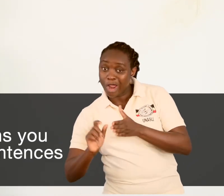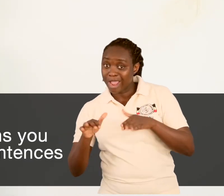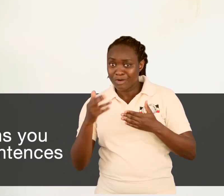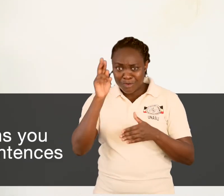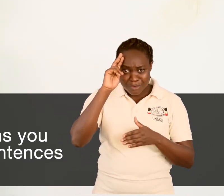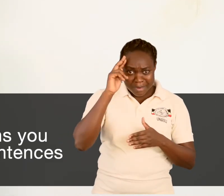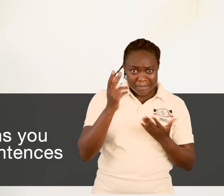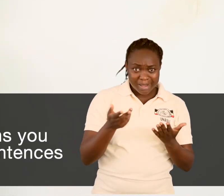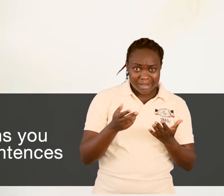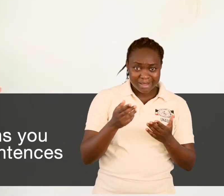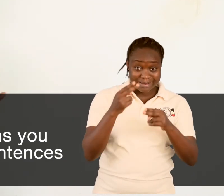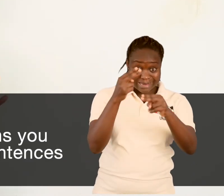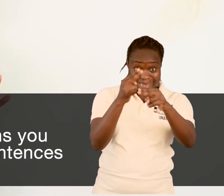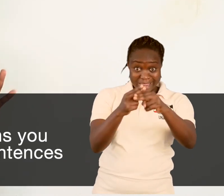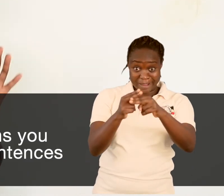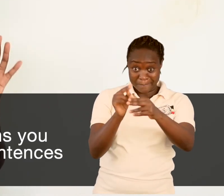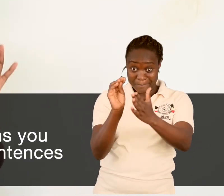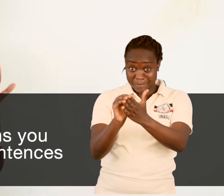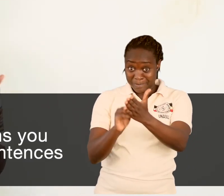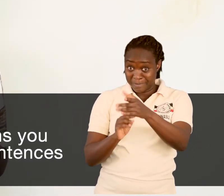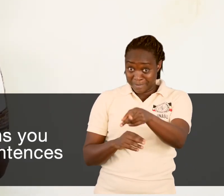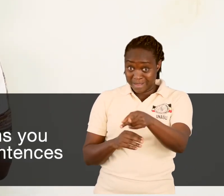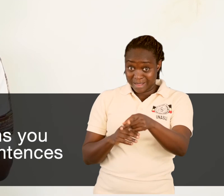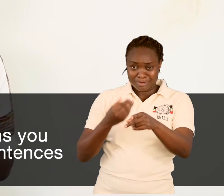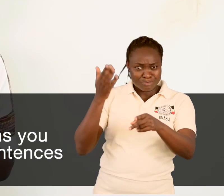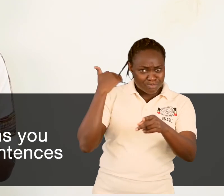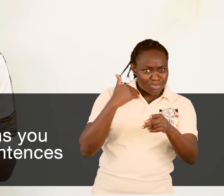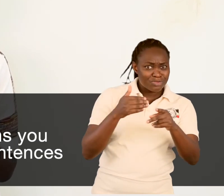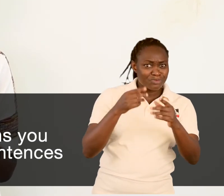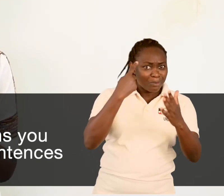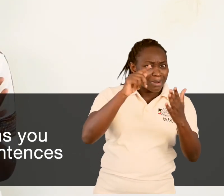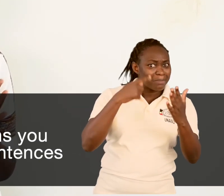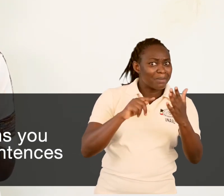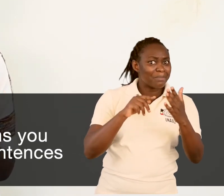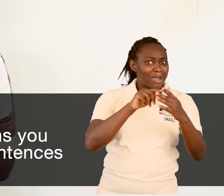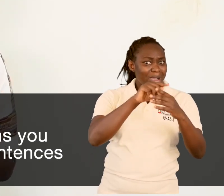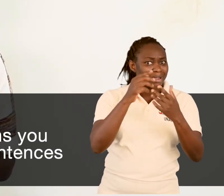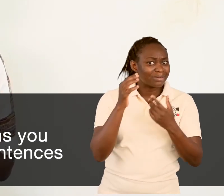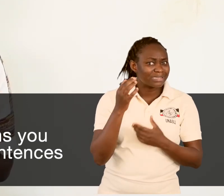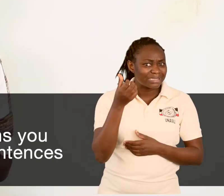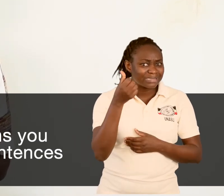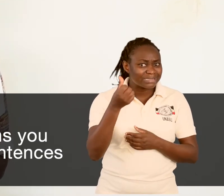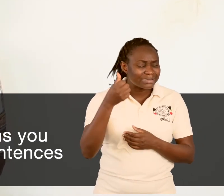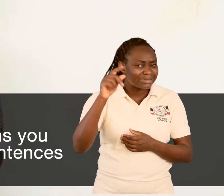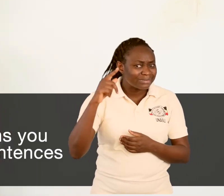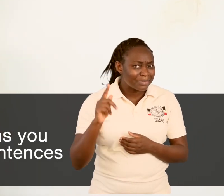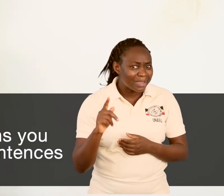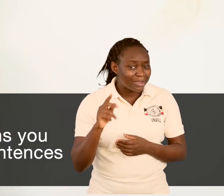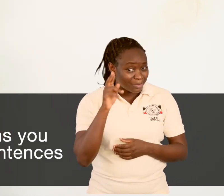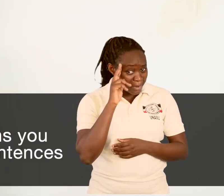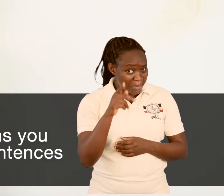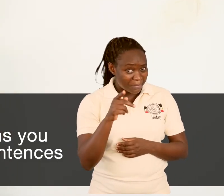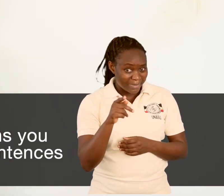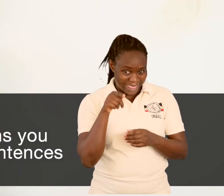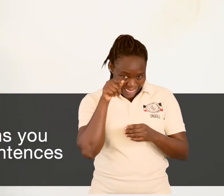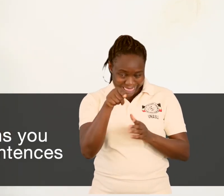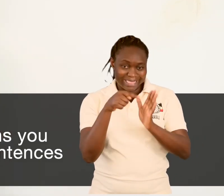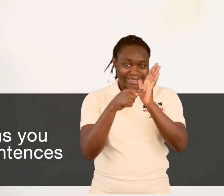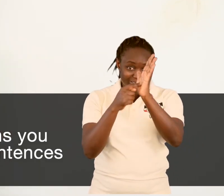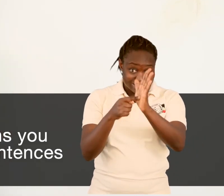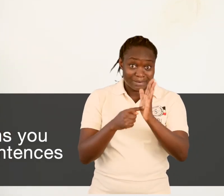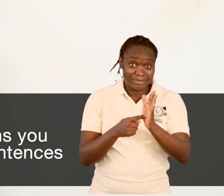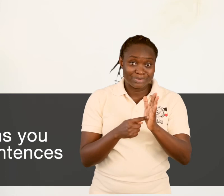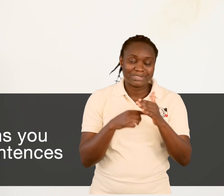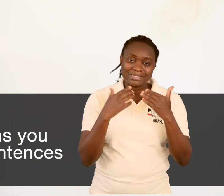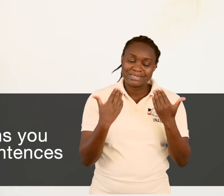that you wrote down and earned yourself 16 marks and rewarded yourself in different ways. So use those examples